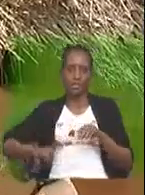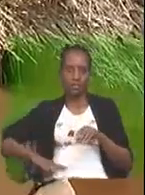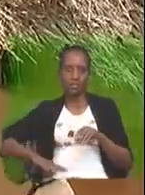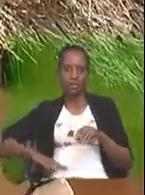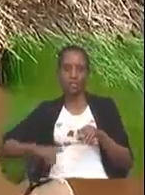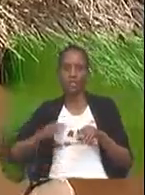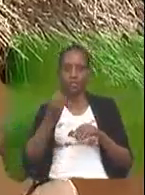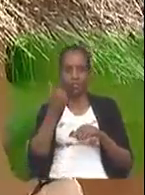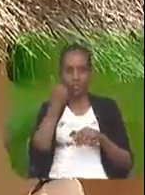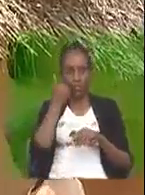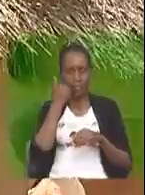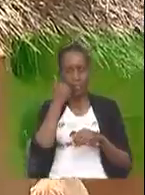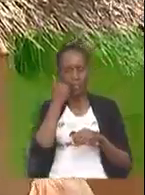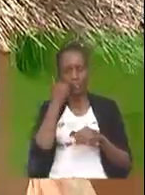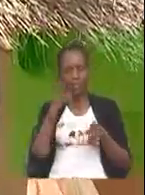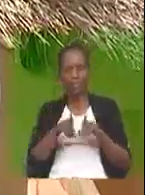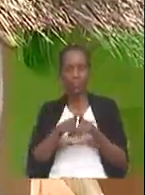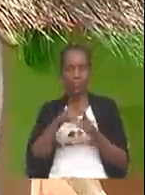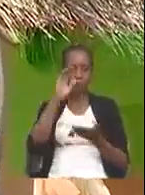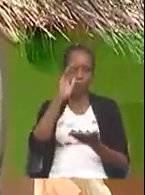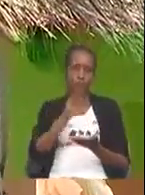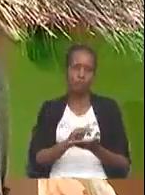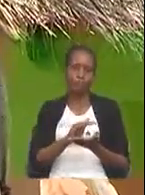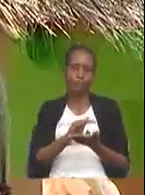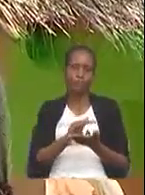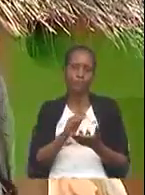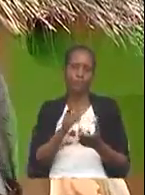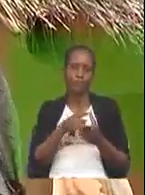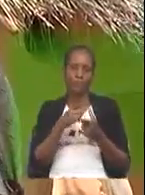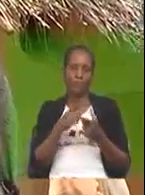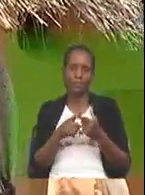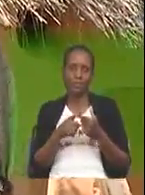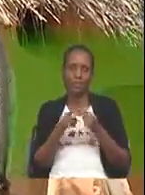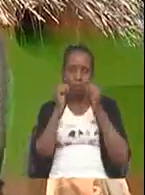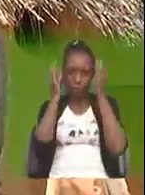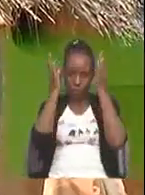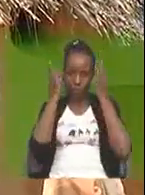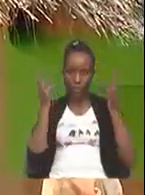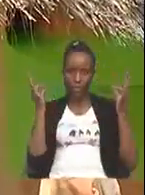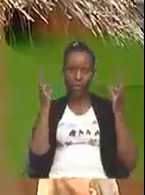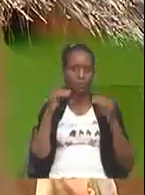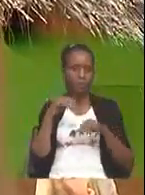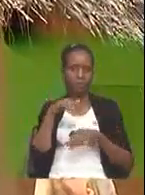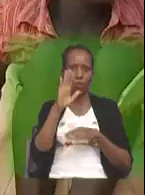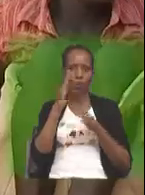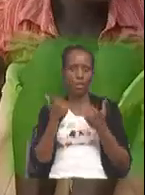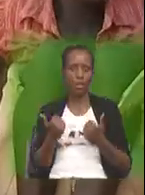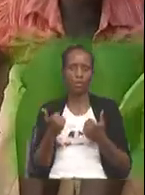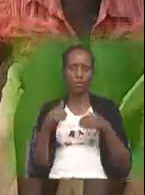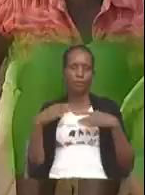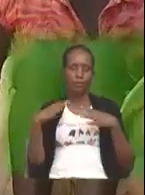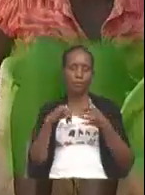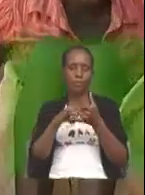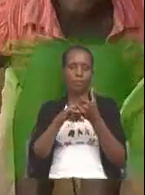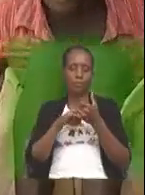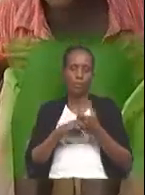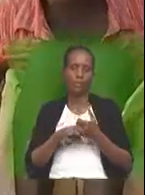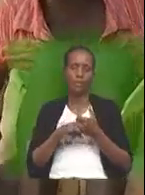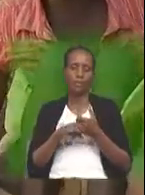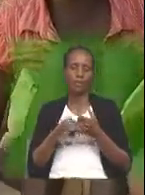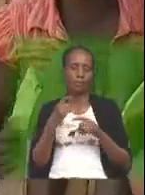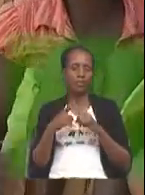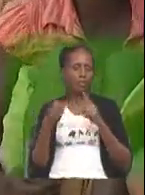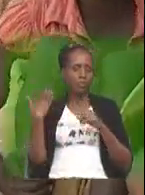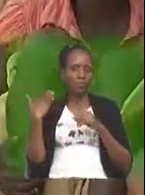down. And on the lighter note, also the rate of weddings. People have been able to marry, and used not to